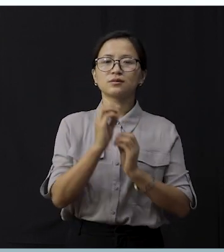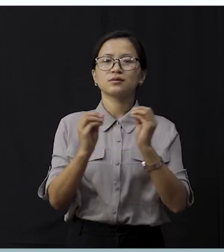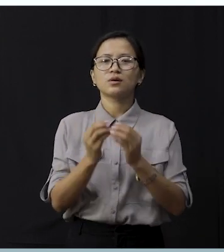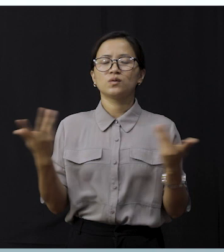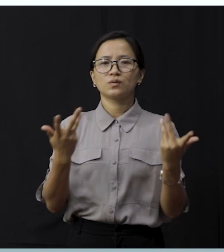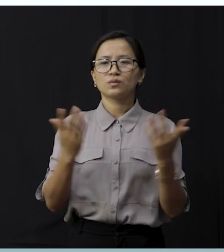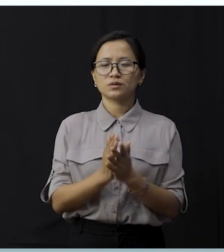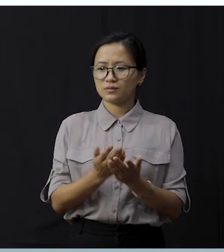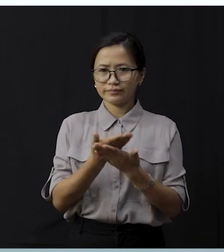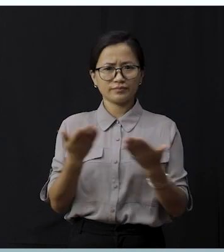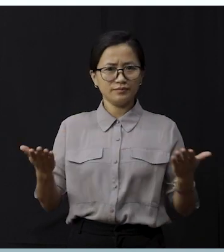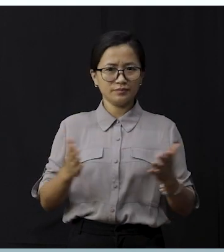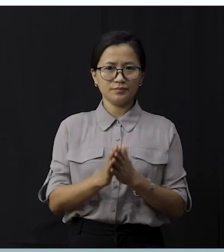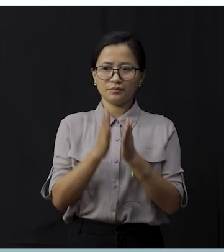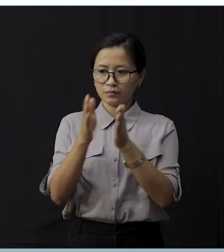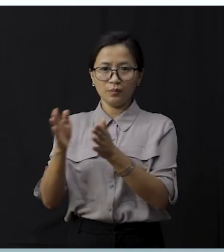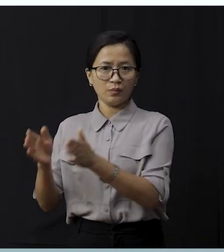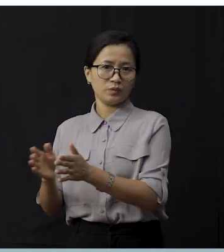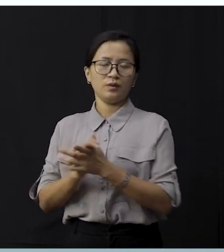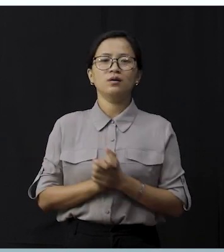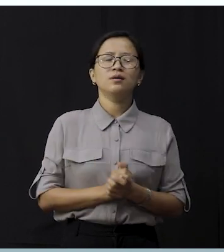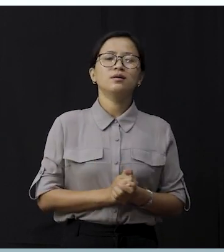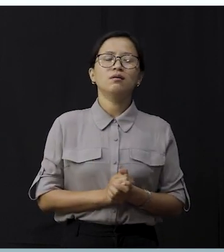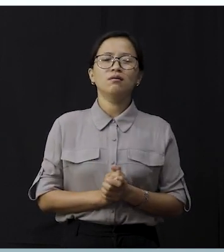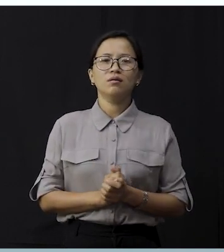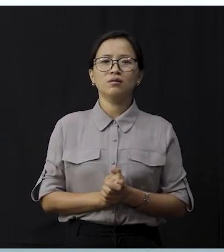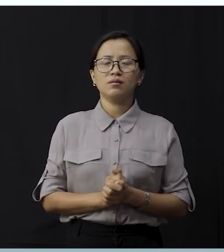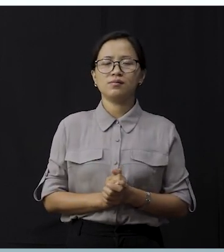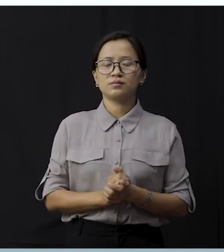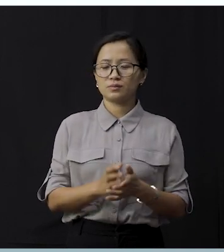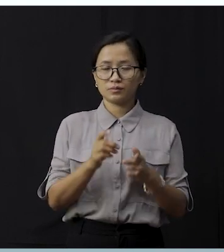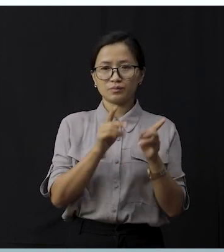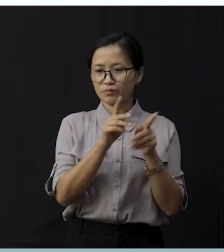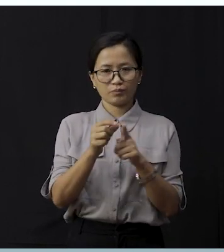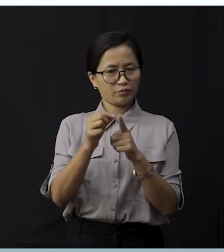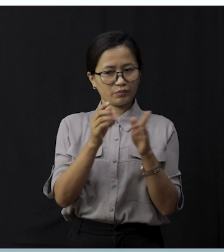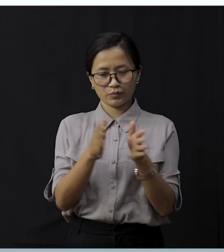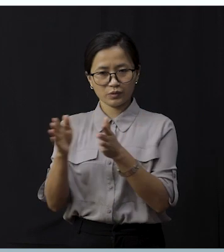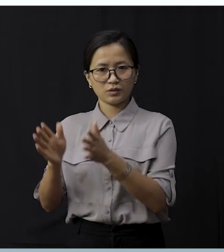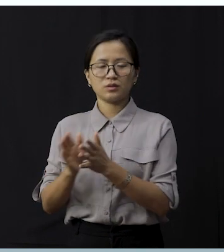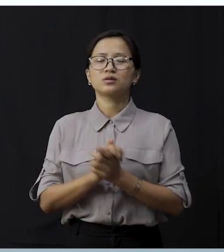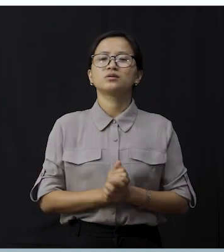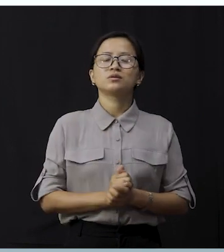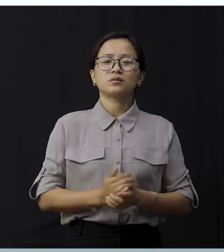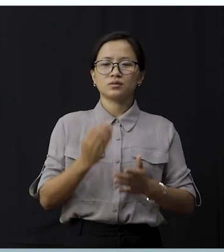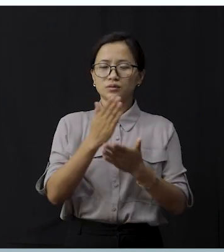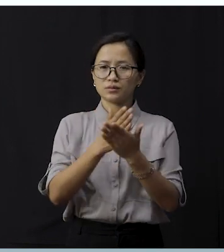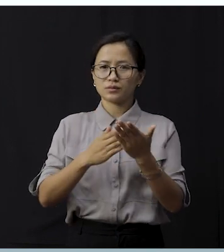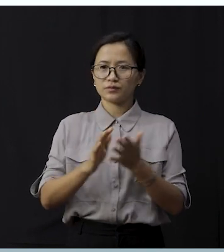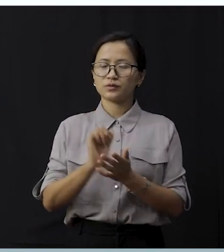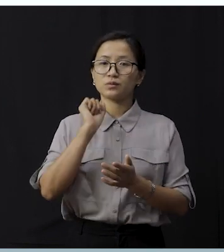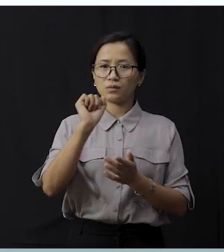what property is, what is meant by property, and the property that can be categorized into a